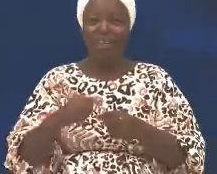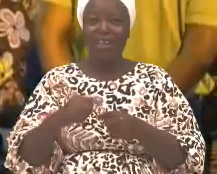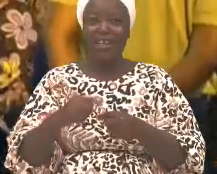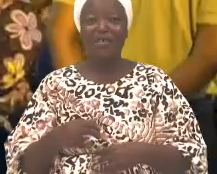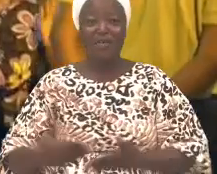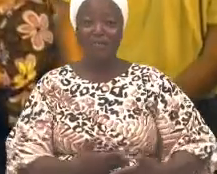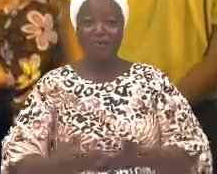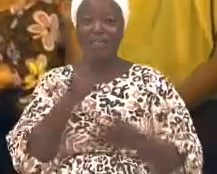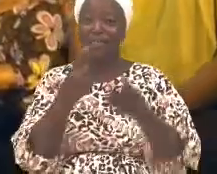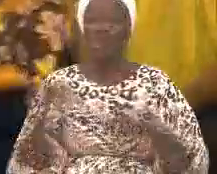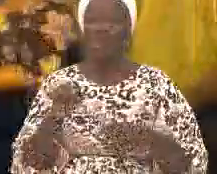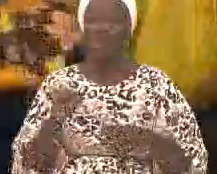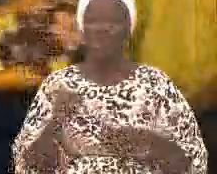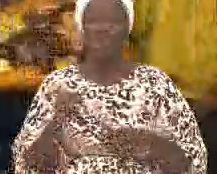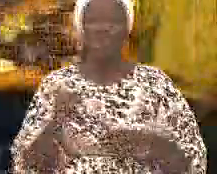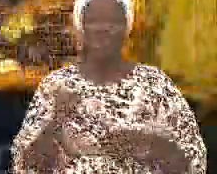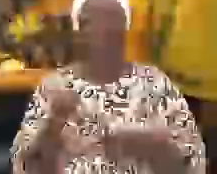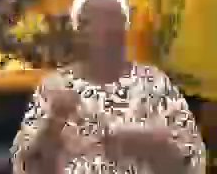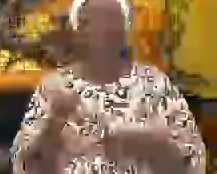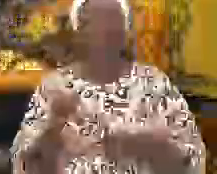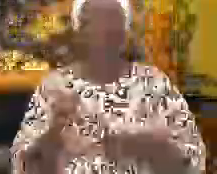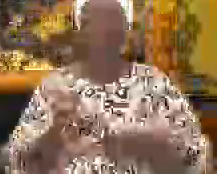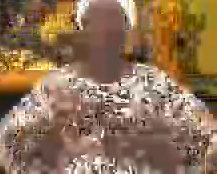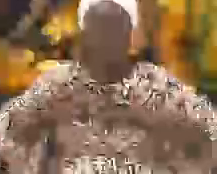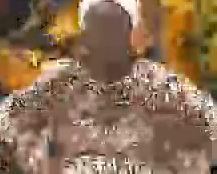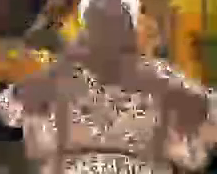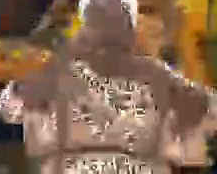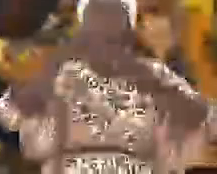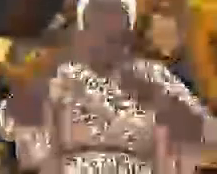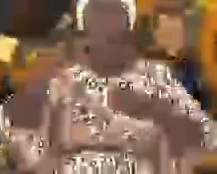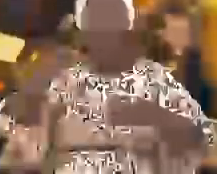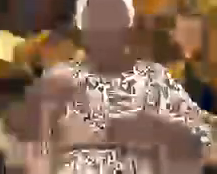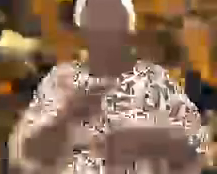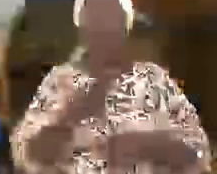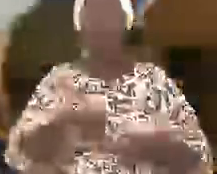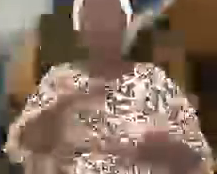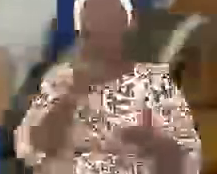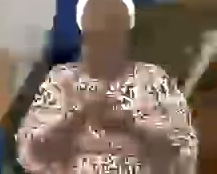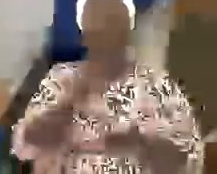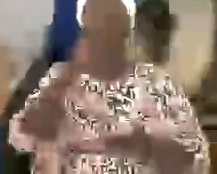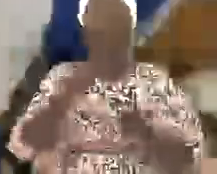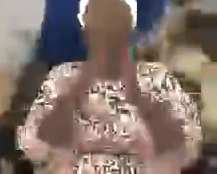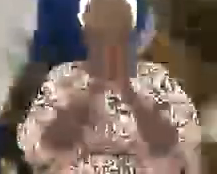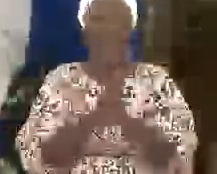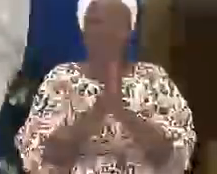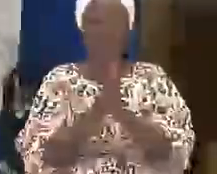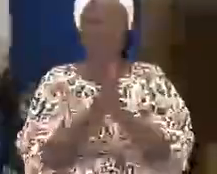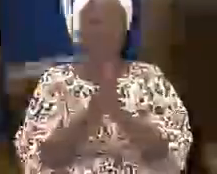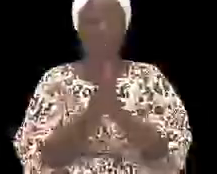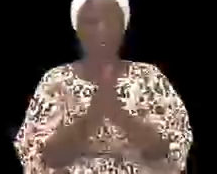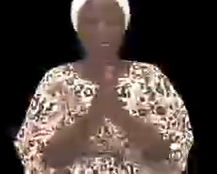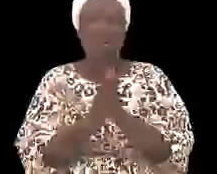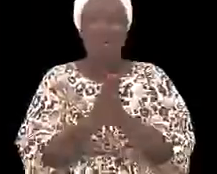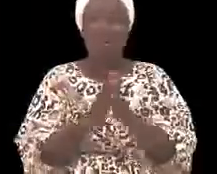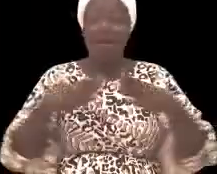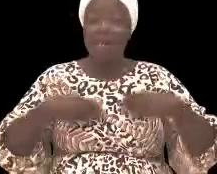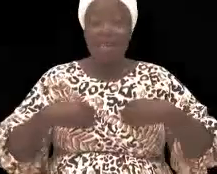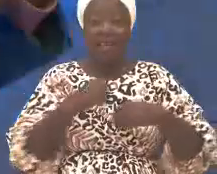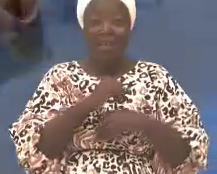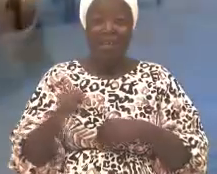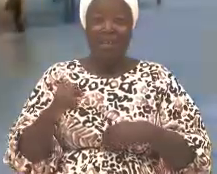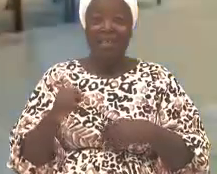coming. Give me Port Harcourt, amen. Wholeness. He